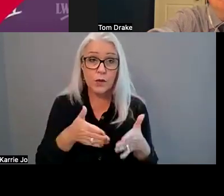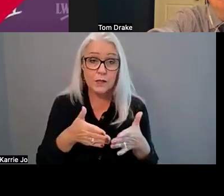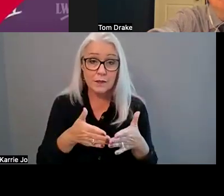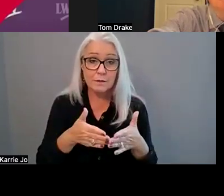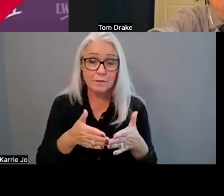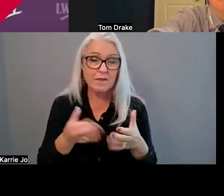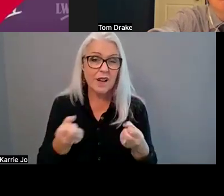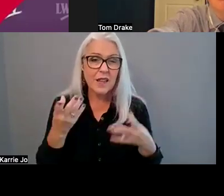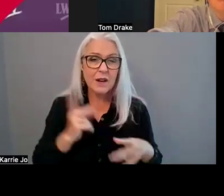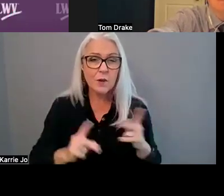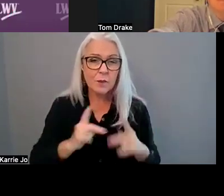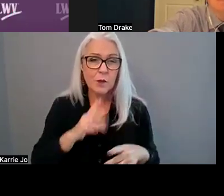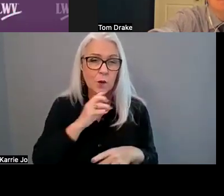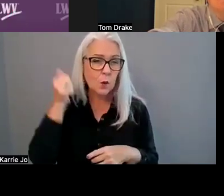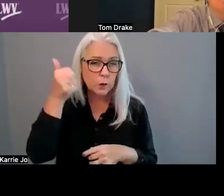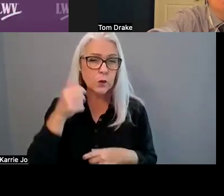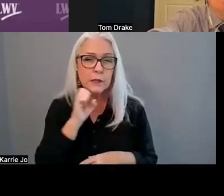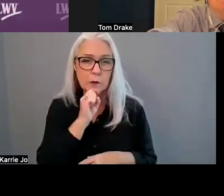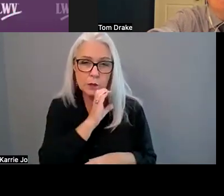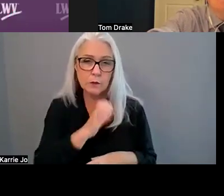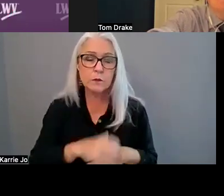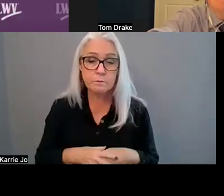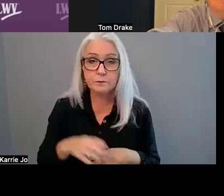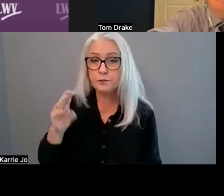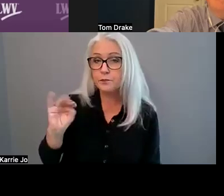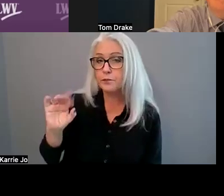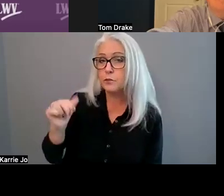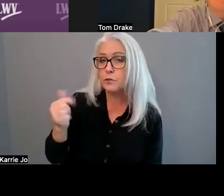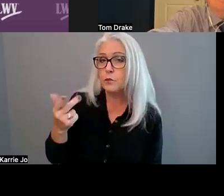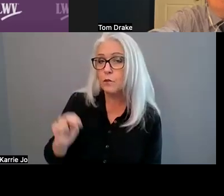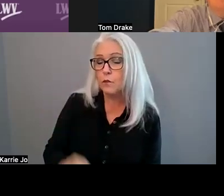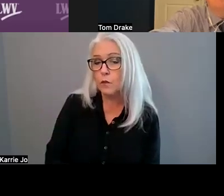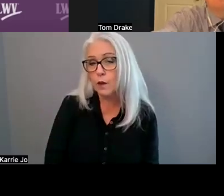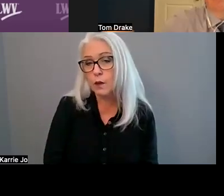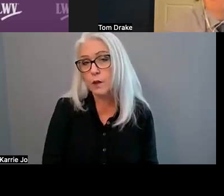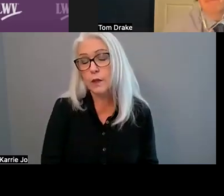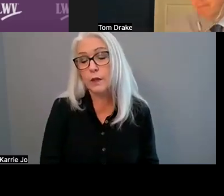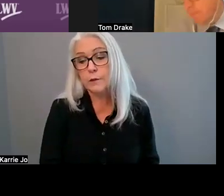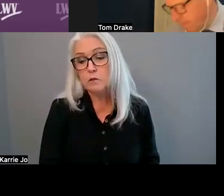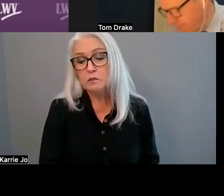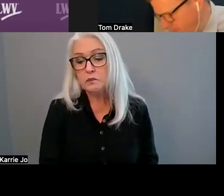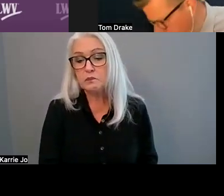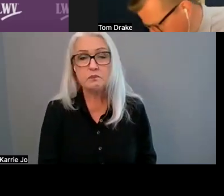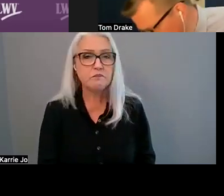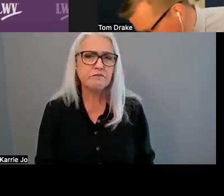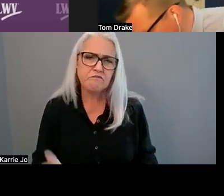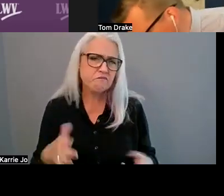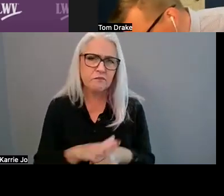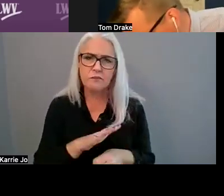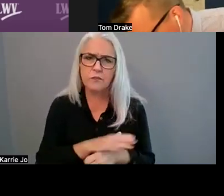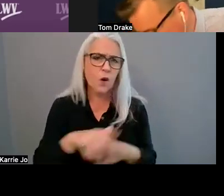seniors. Thank you. Morgan. Yeah, I mean, the whole board has always advocated for senior housing,